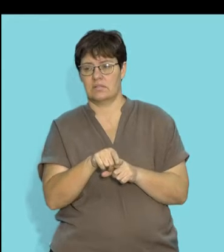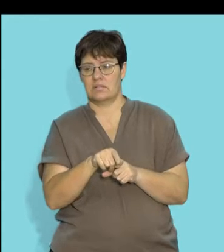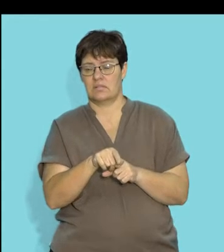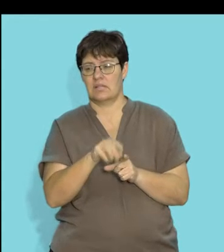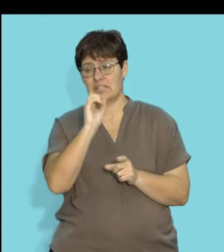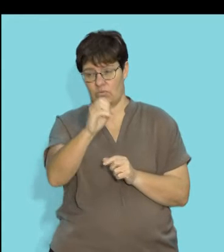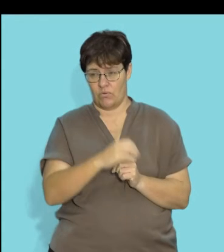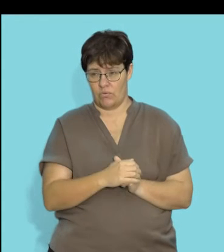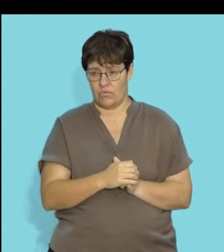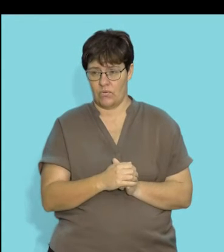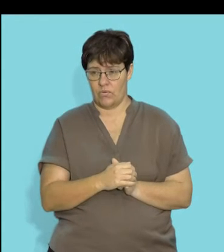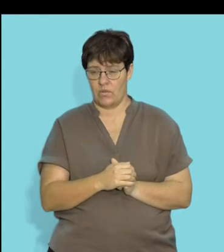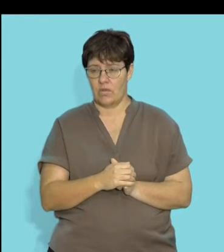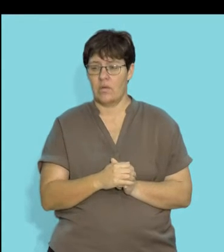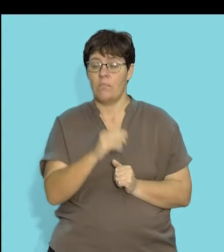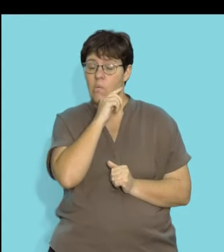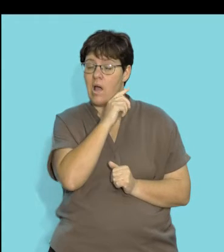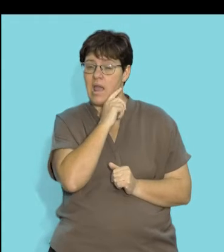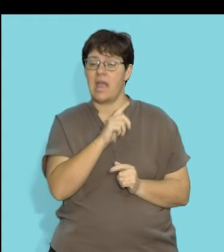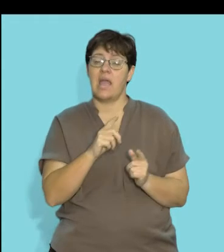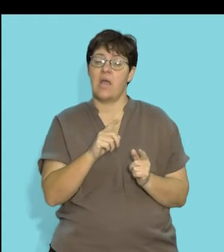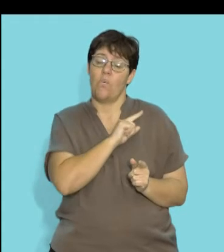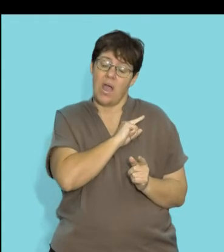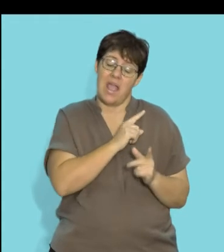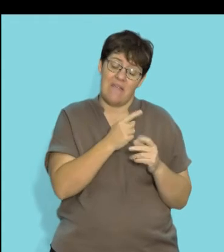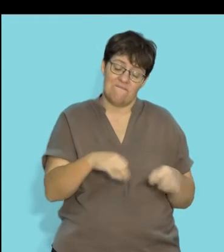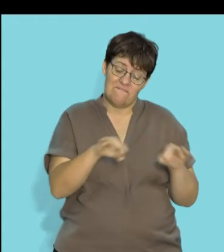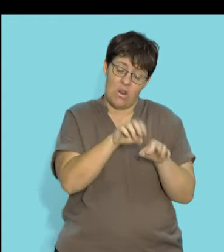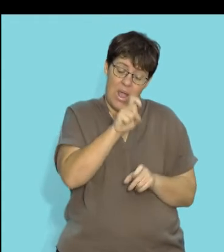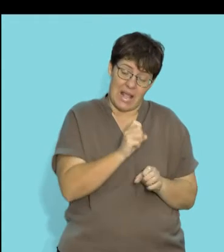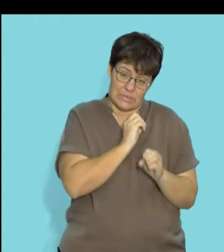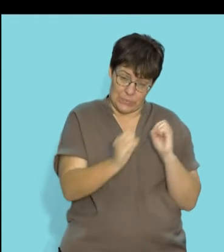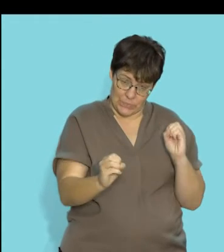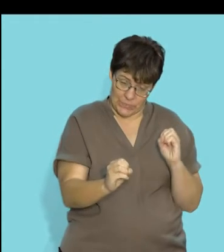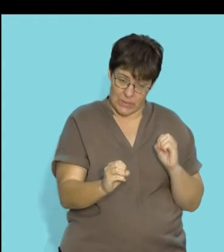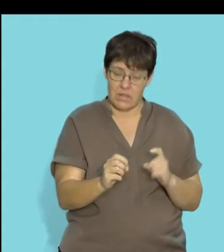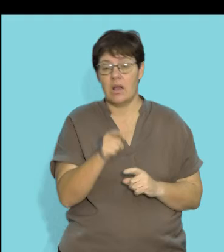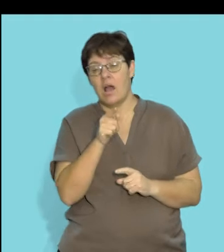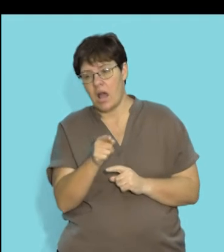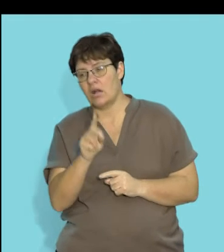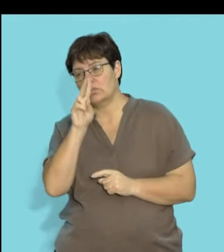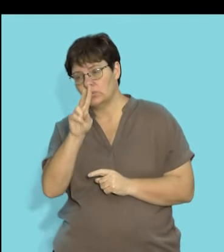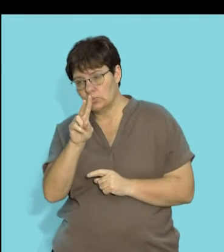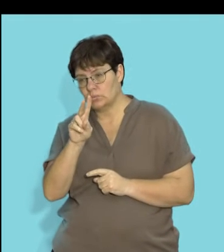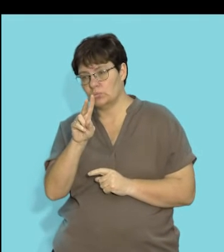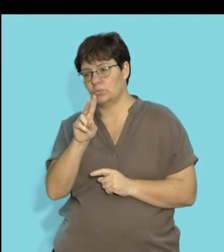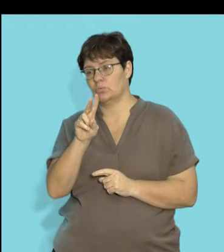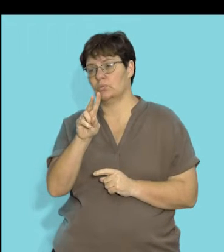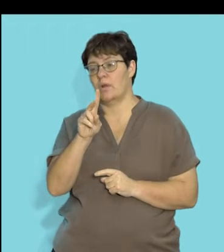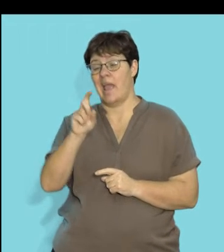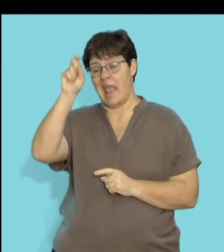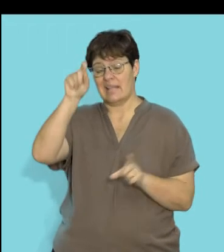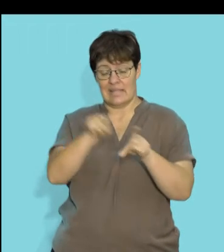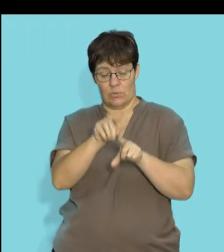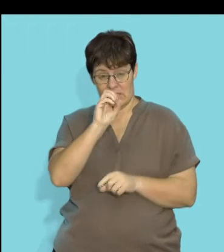can see, since there are no values for x where 2 to the exponent of x must give me 0,